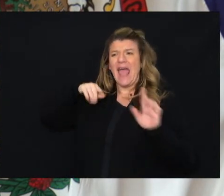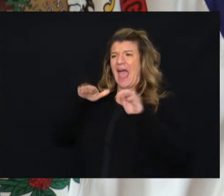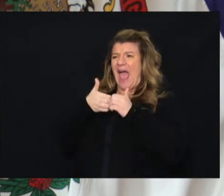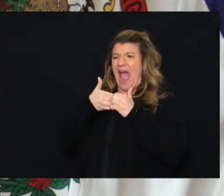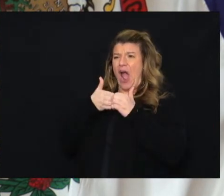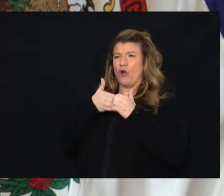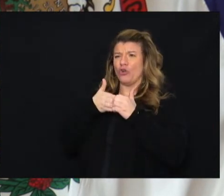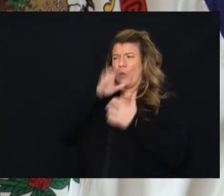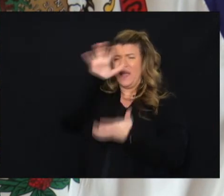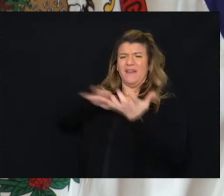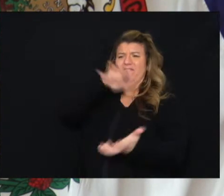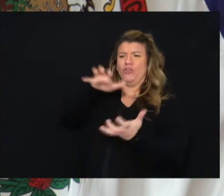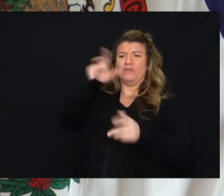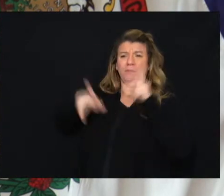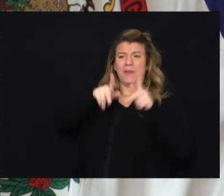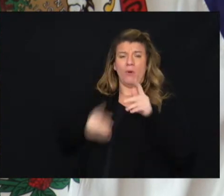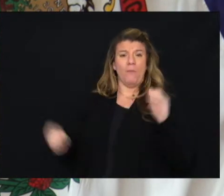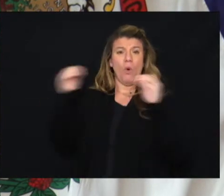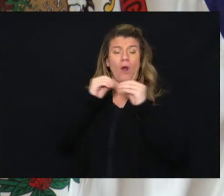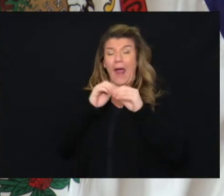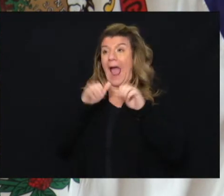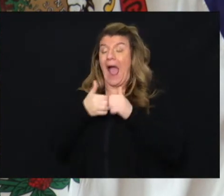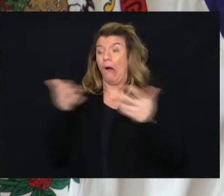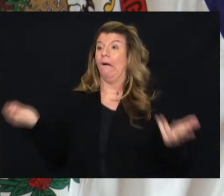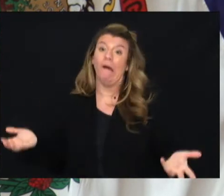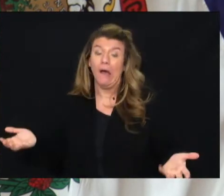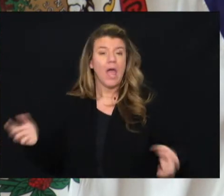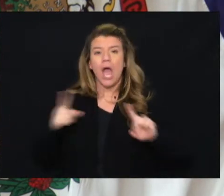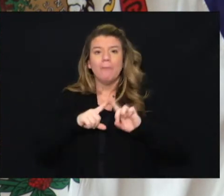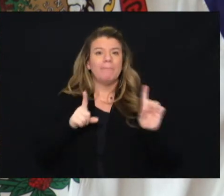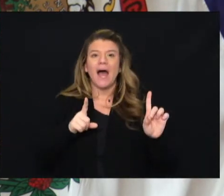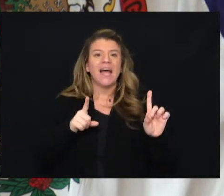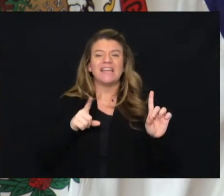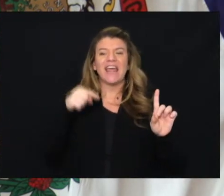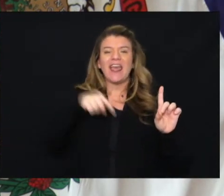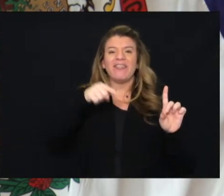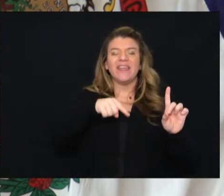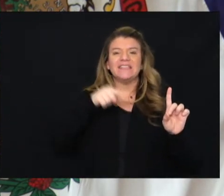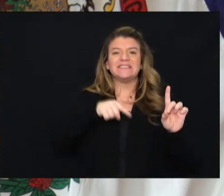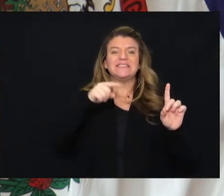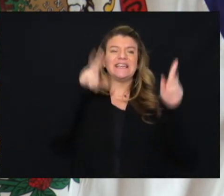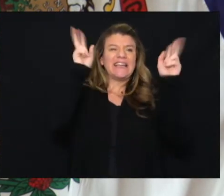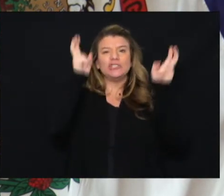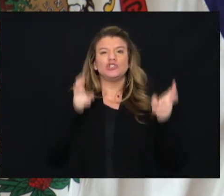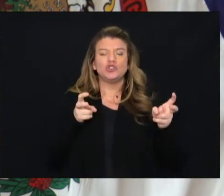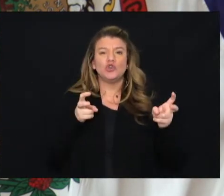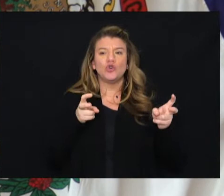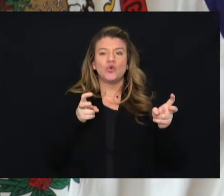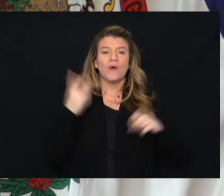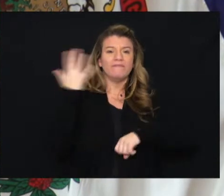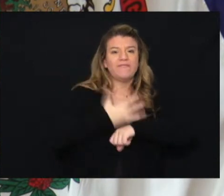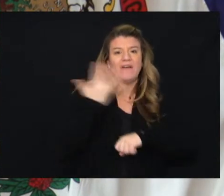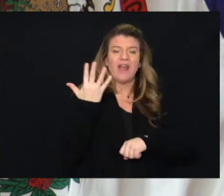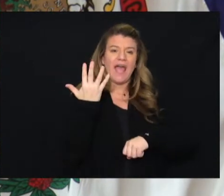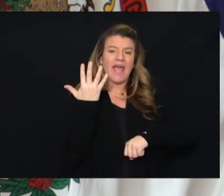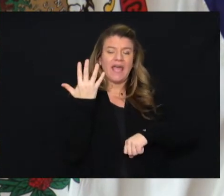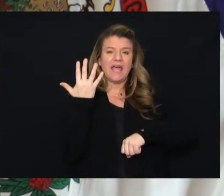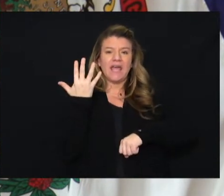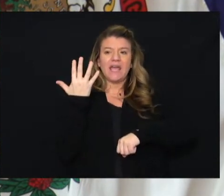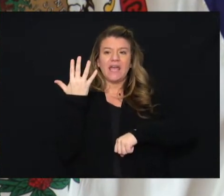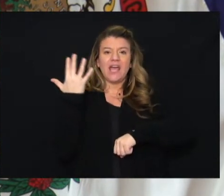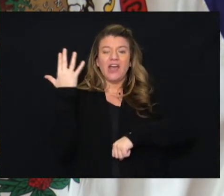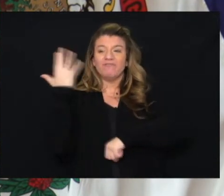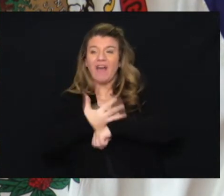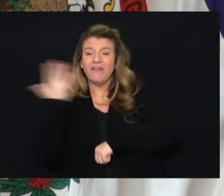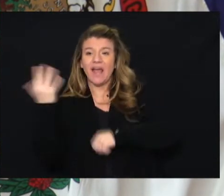possibly confuse people anymore? But you know, this business of going, you know, 5 days